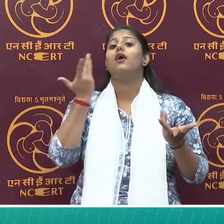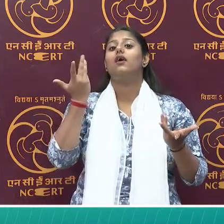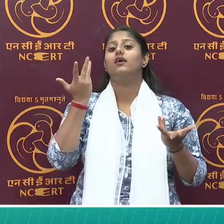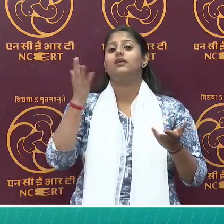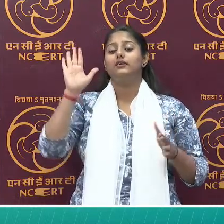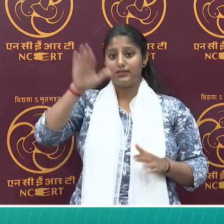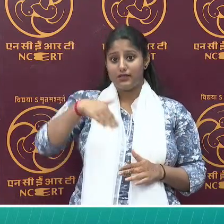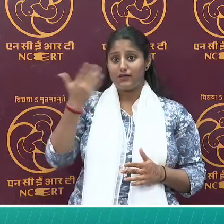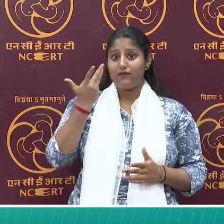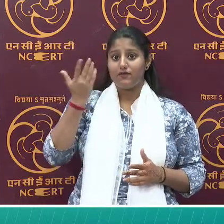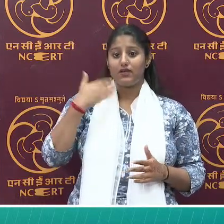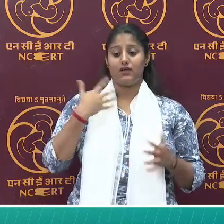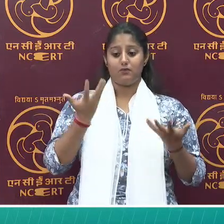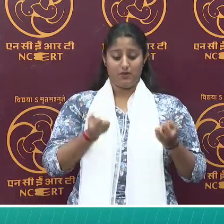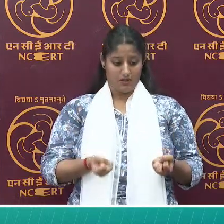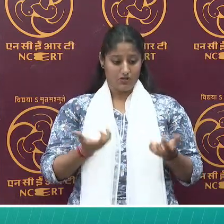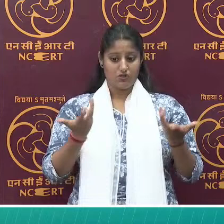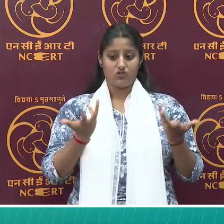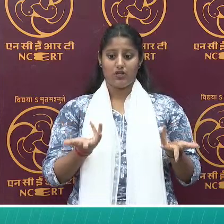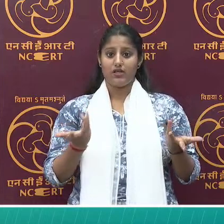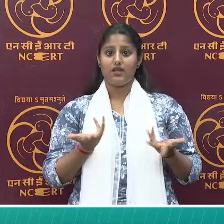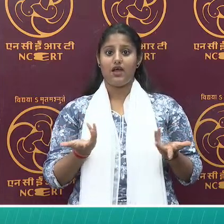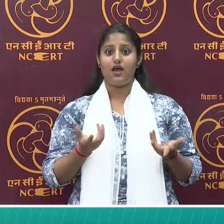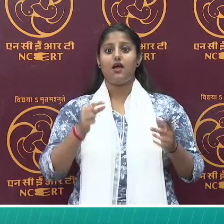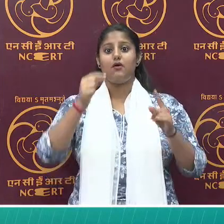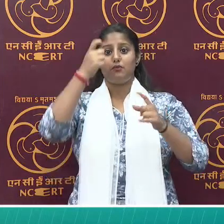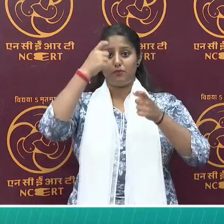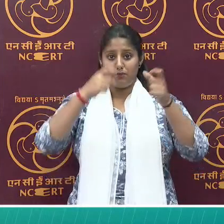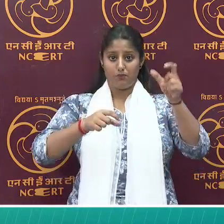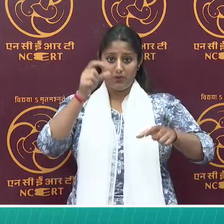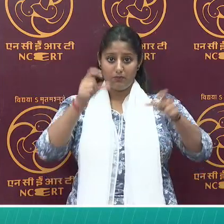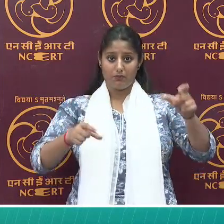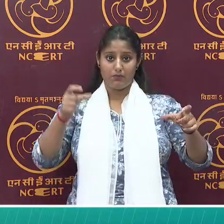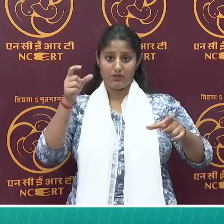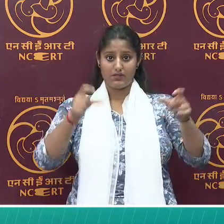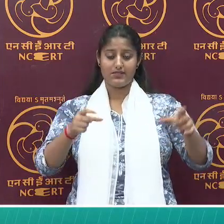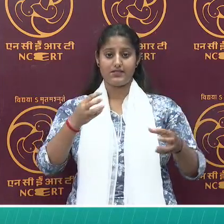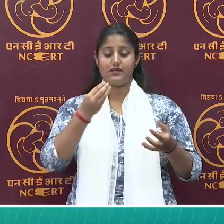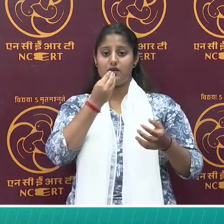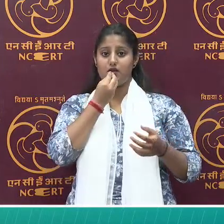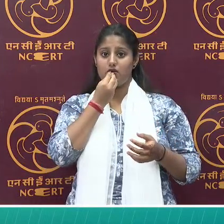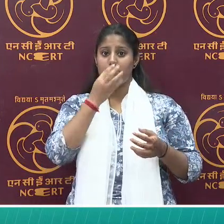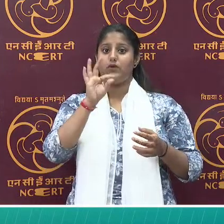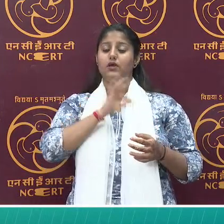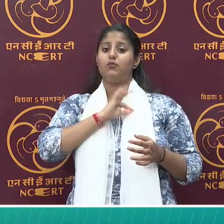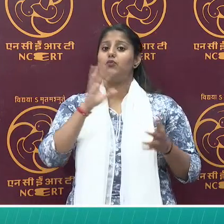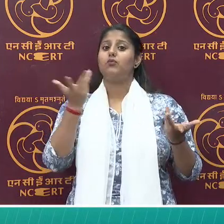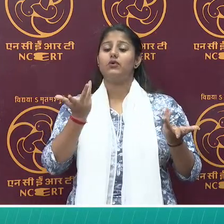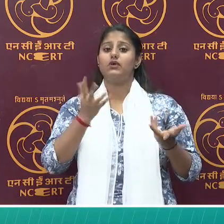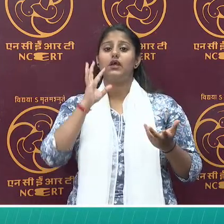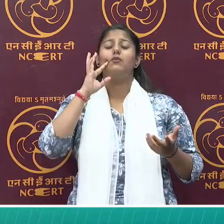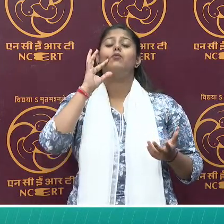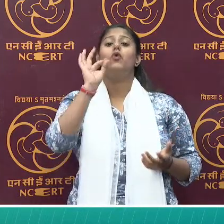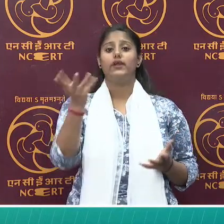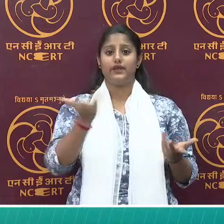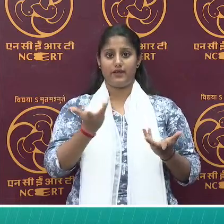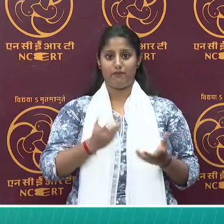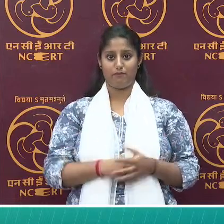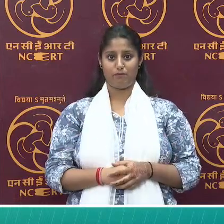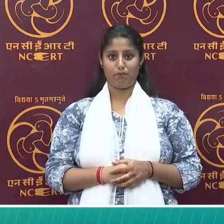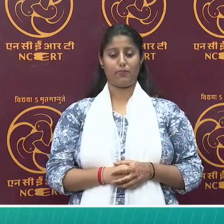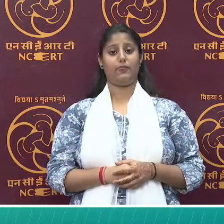is required by the people to make this food. So we'll start the